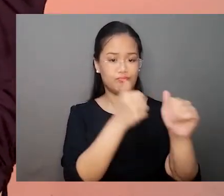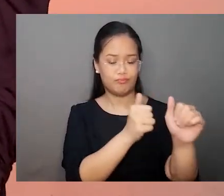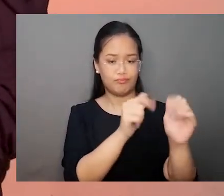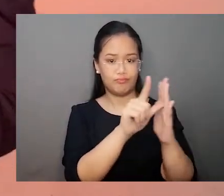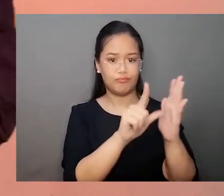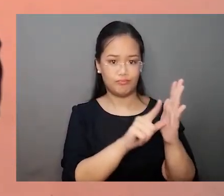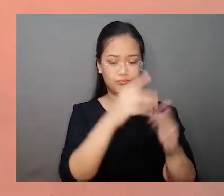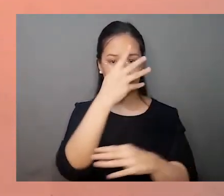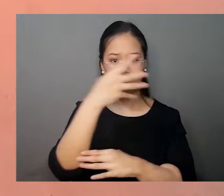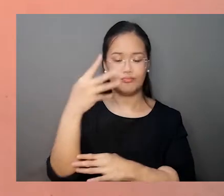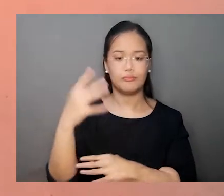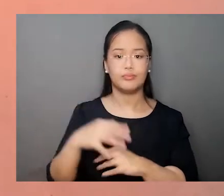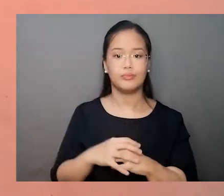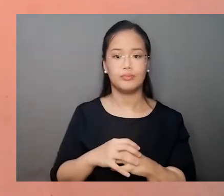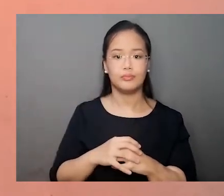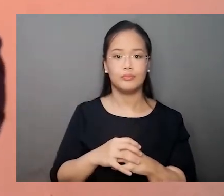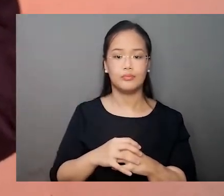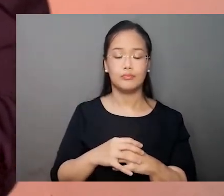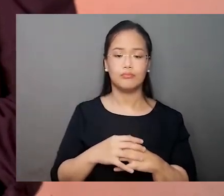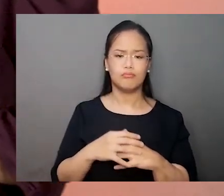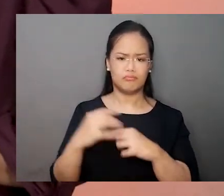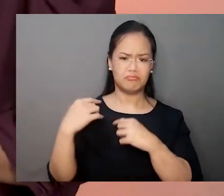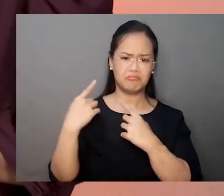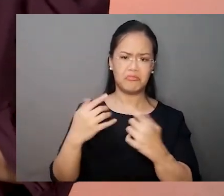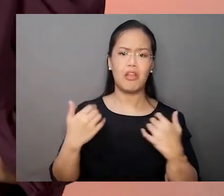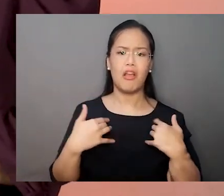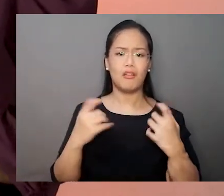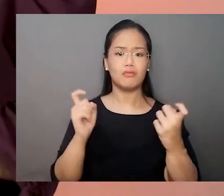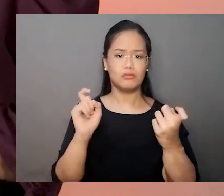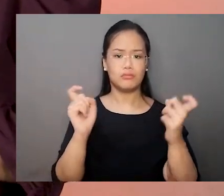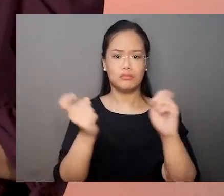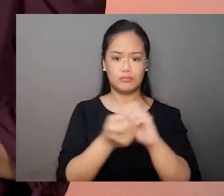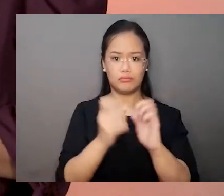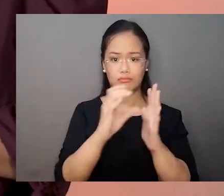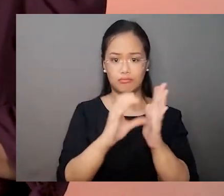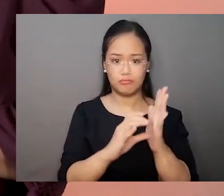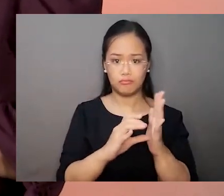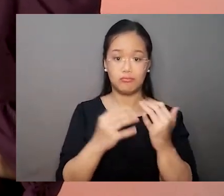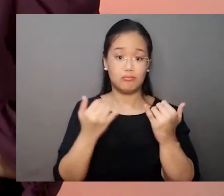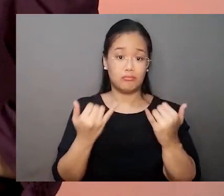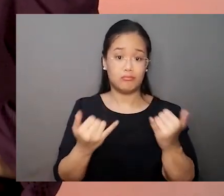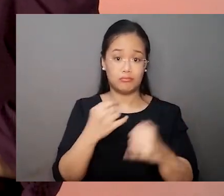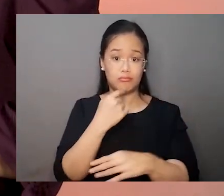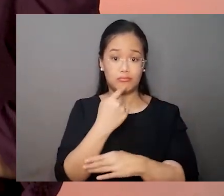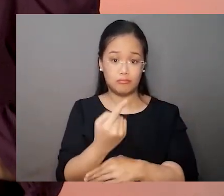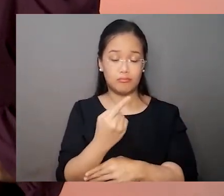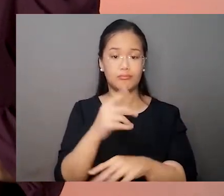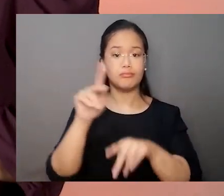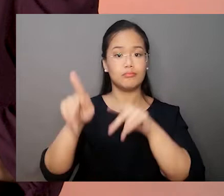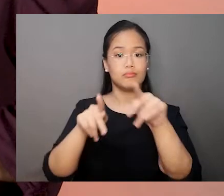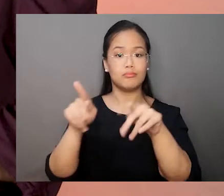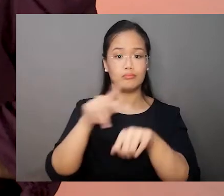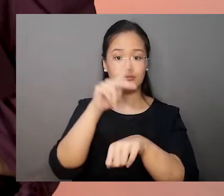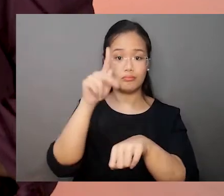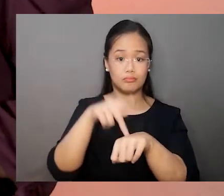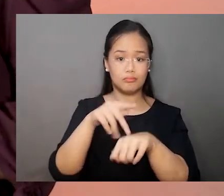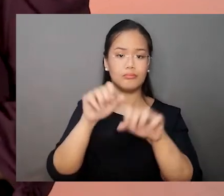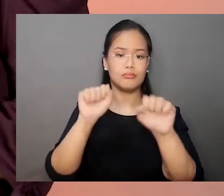We have since changed our constitution, which now provides that citizens of the Philippines may marry